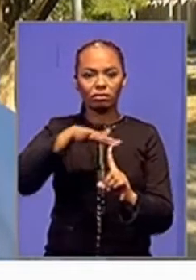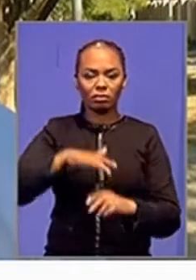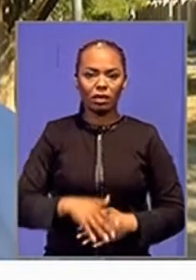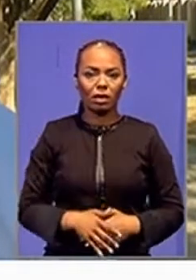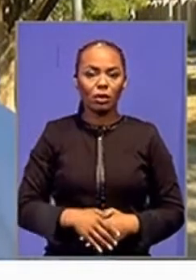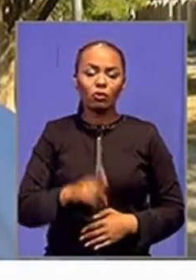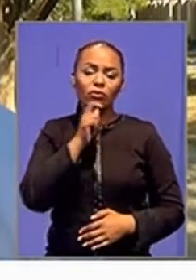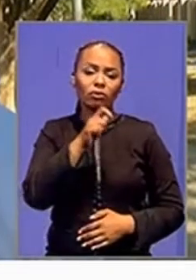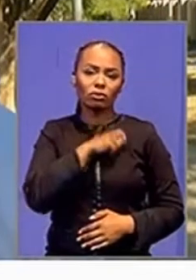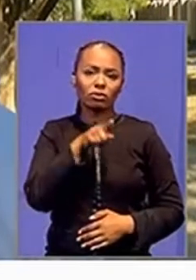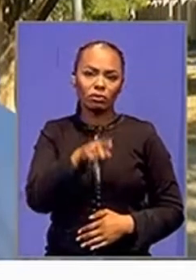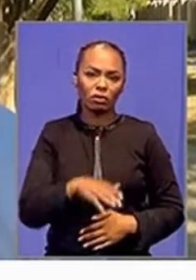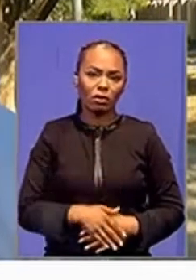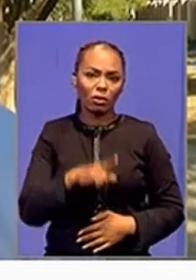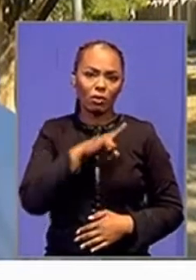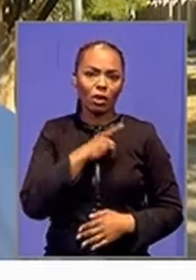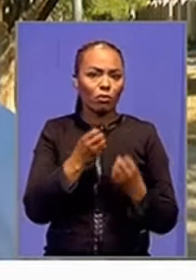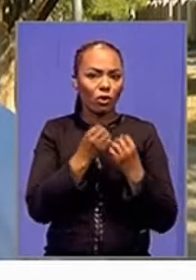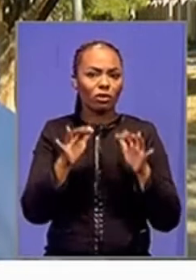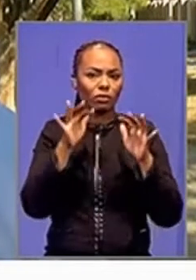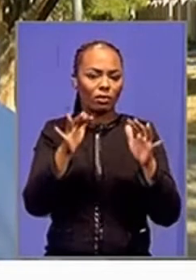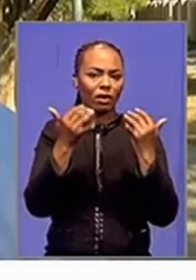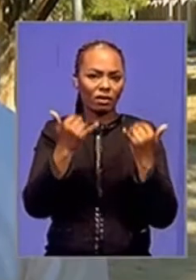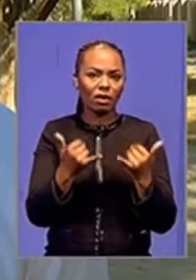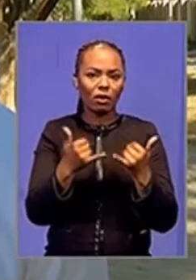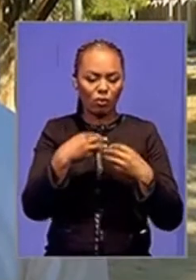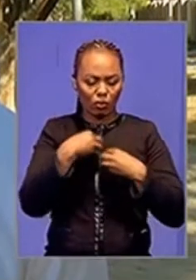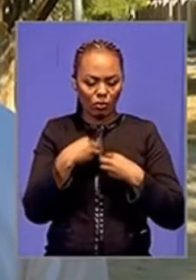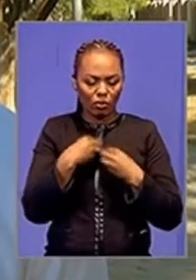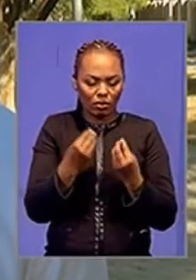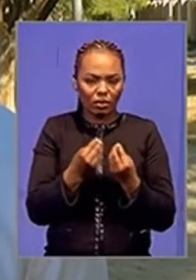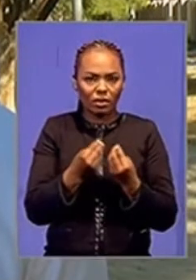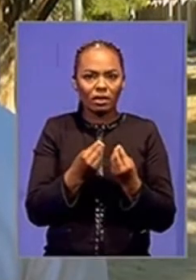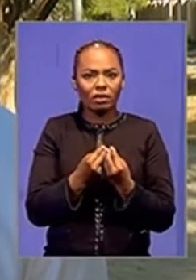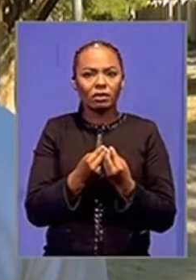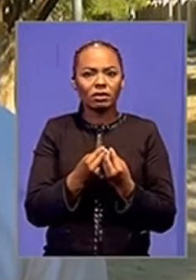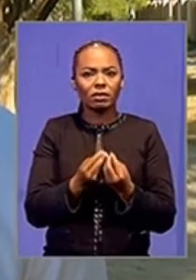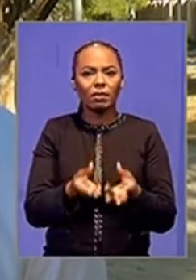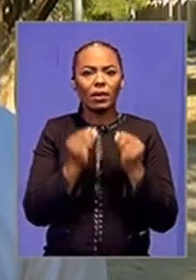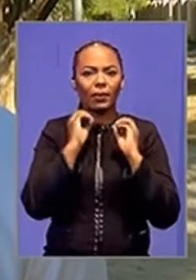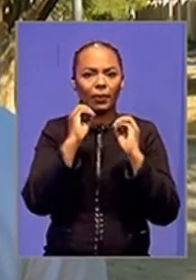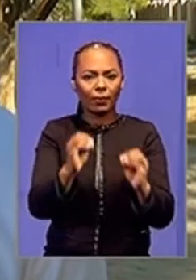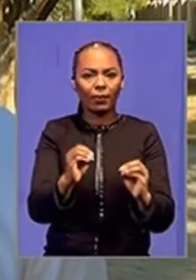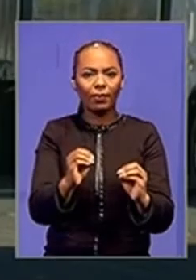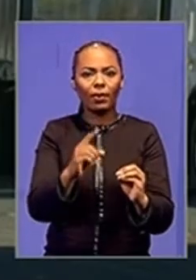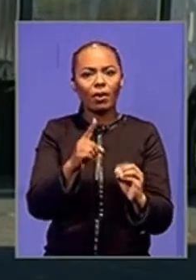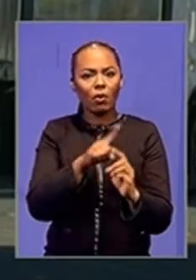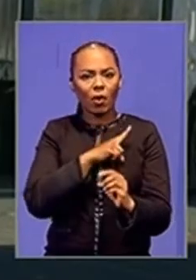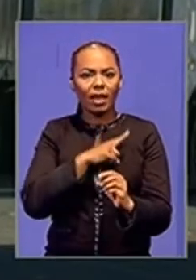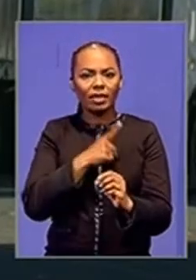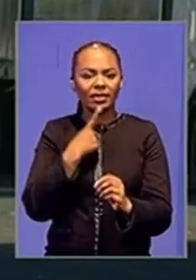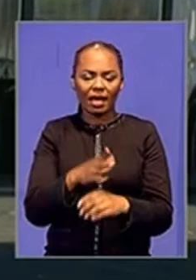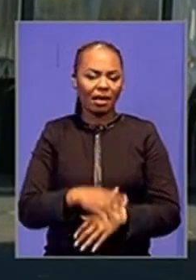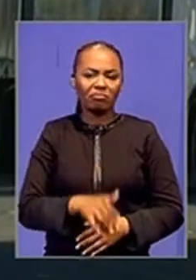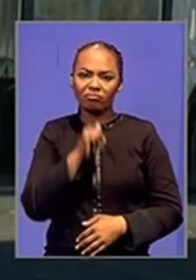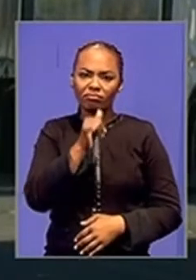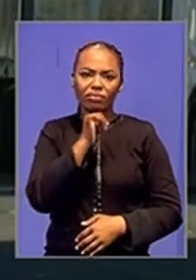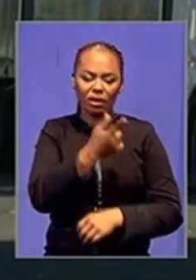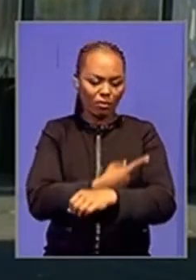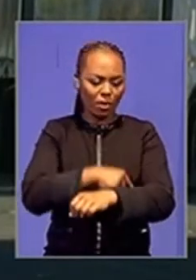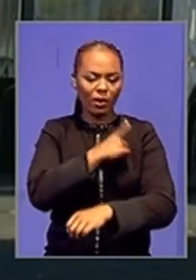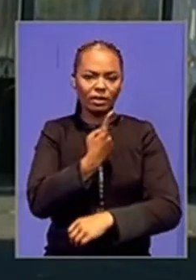People are basically interested in electing their own prime minister and making sure that to a great extent they have power to themselves. Dilori mollwaneng wa